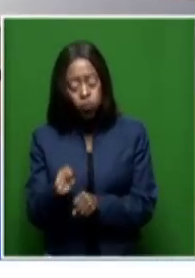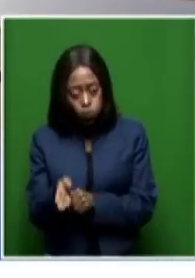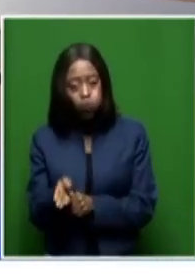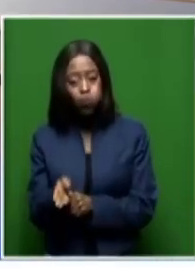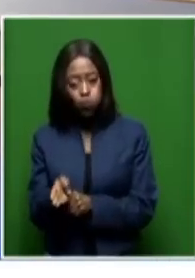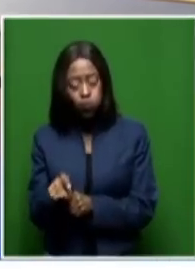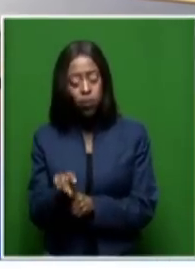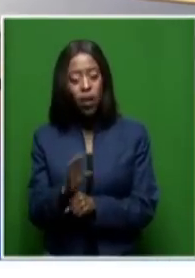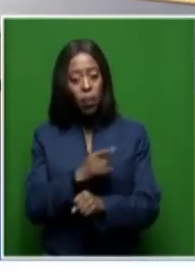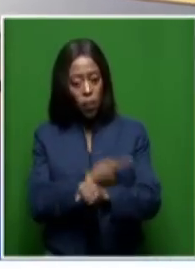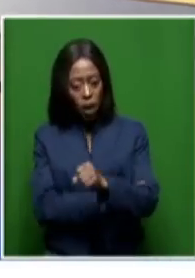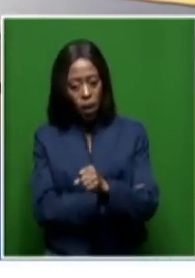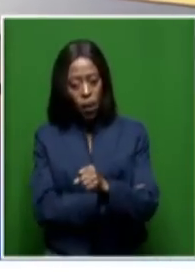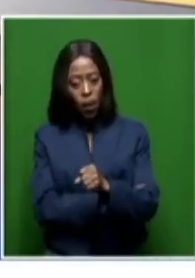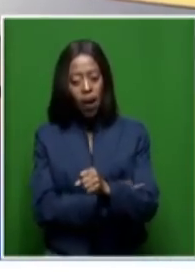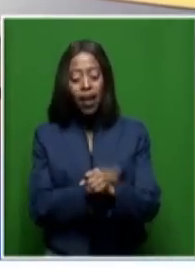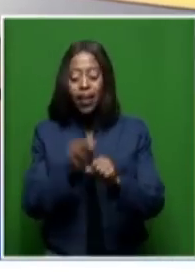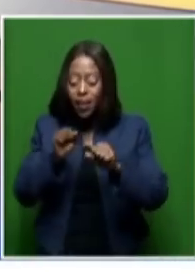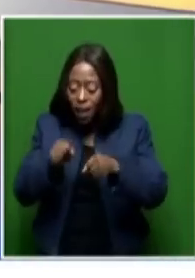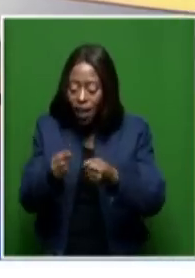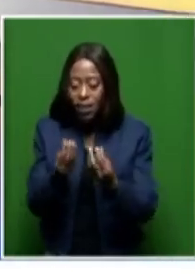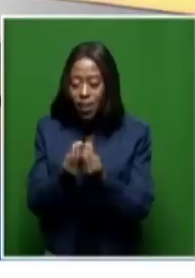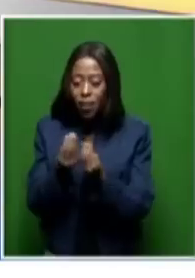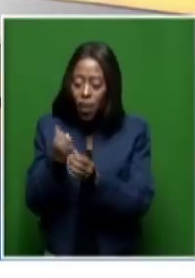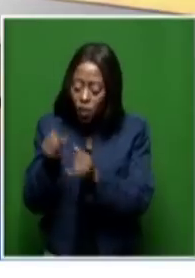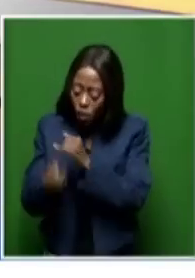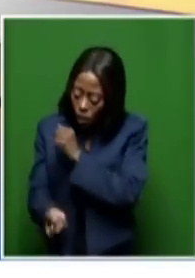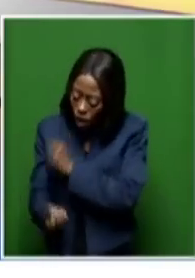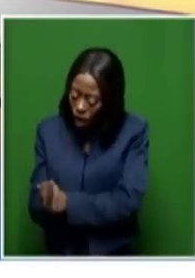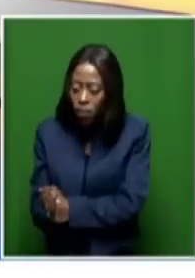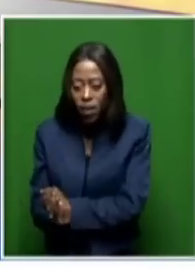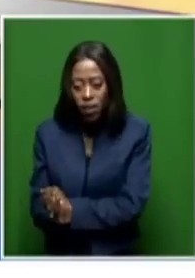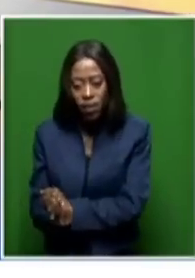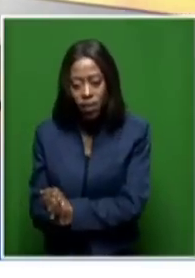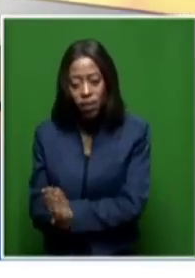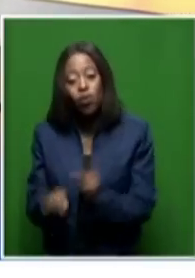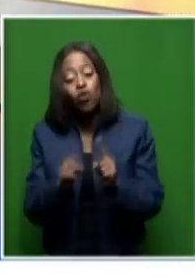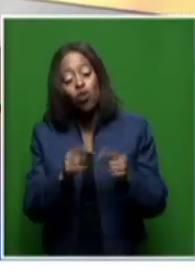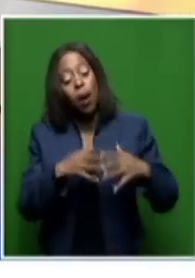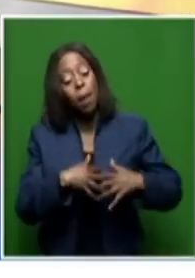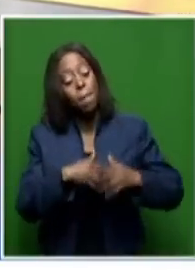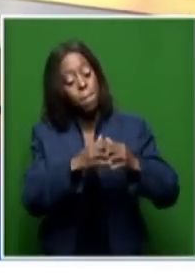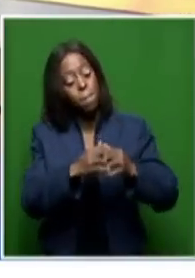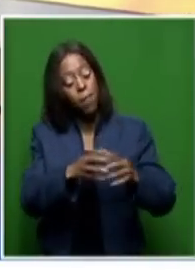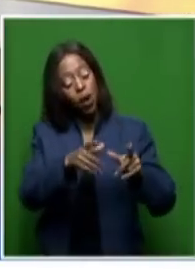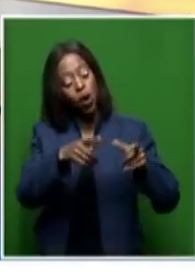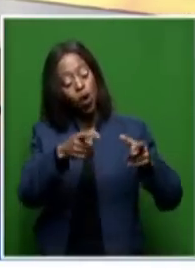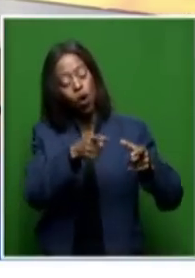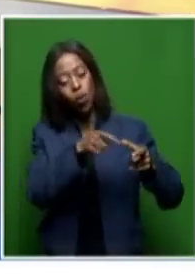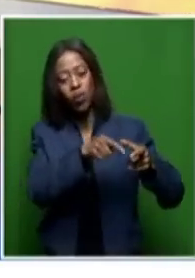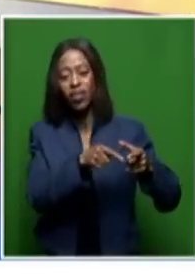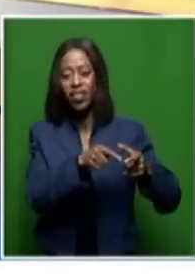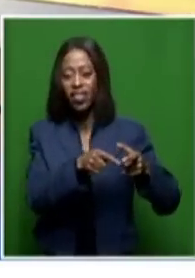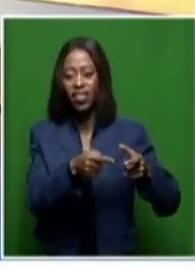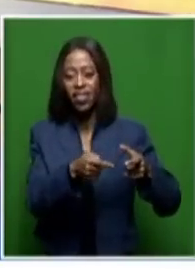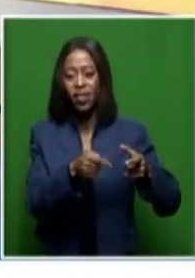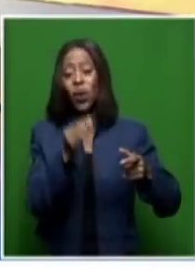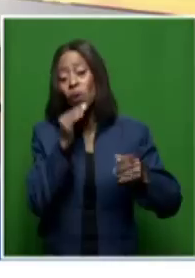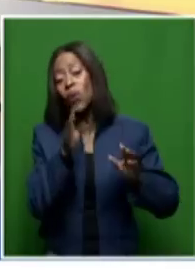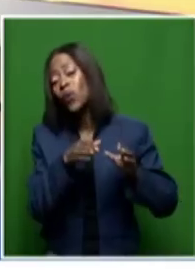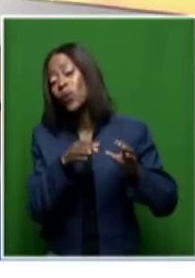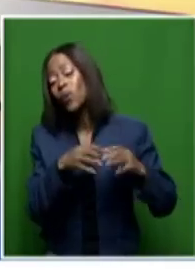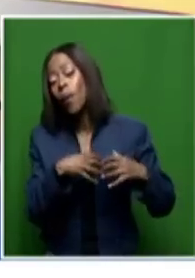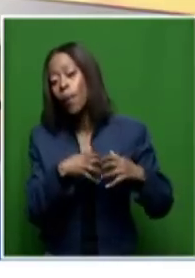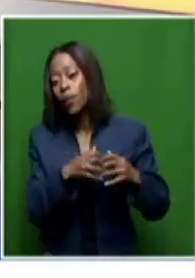some point, there is something that went wrong. We wouldn't have established this state capture we're talking about. Who established it? So